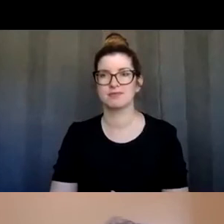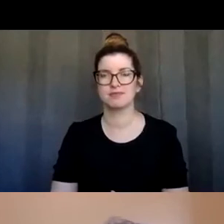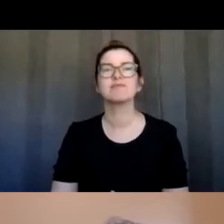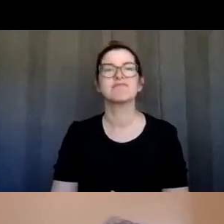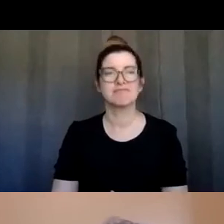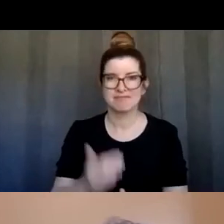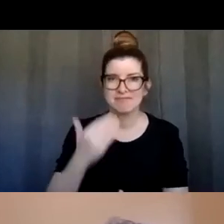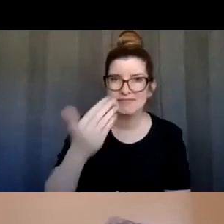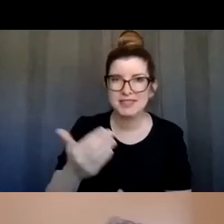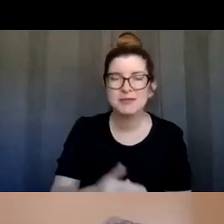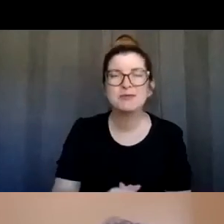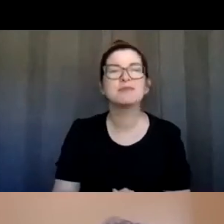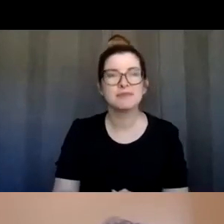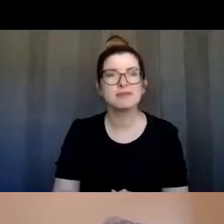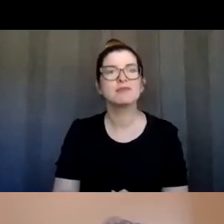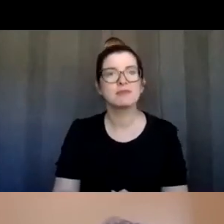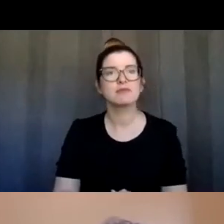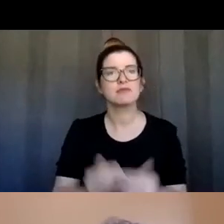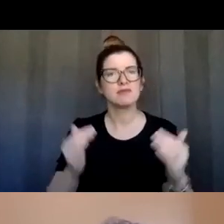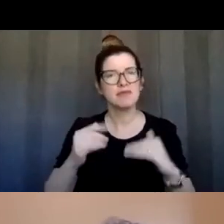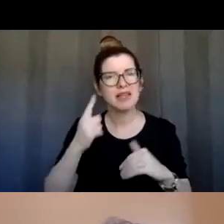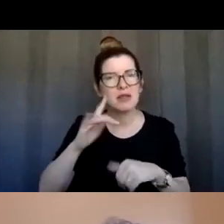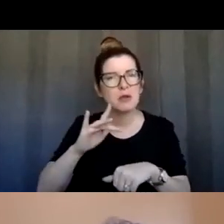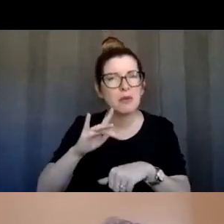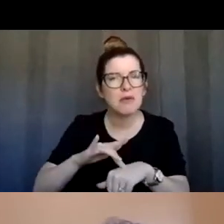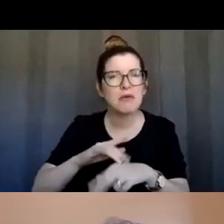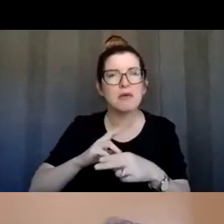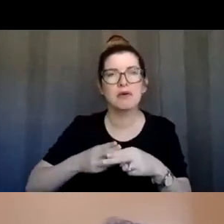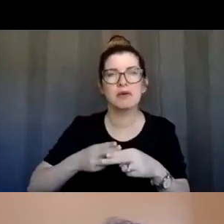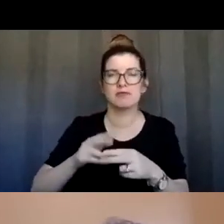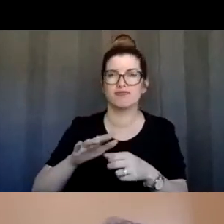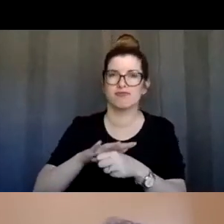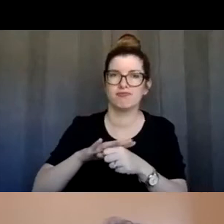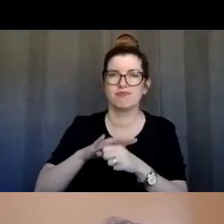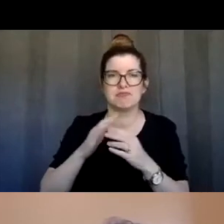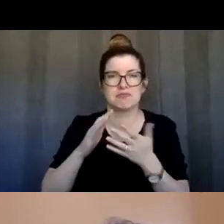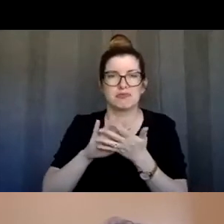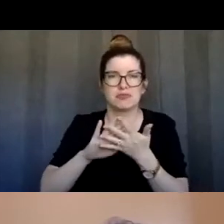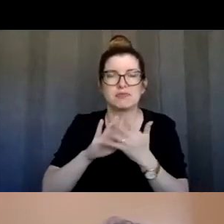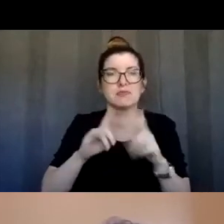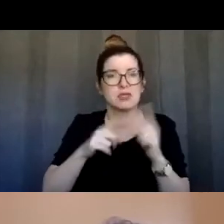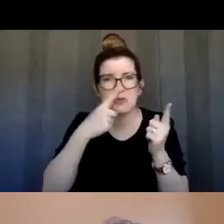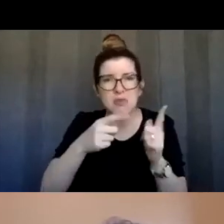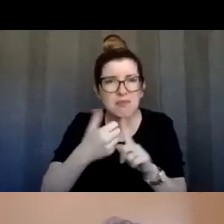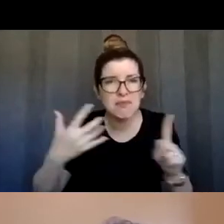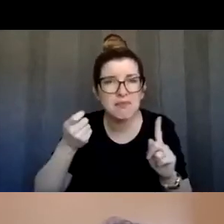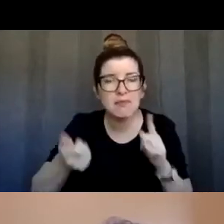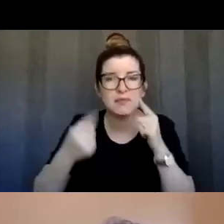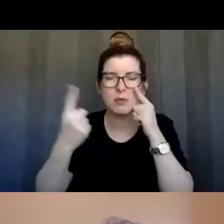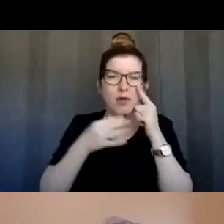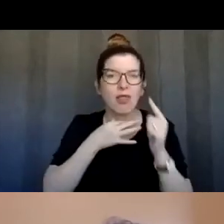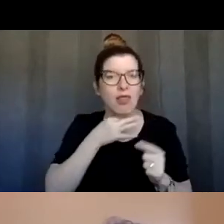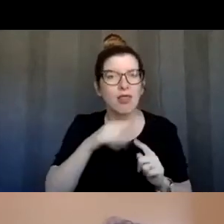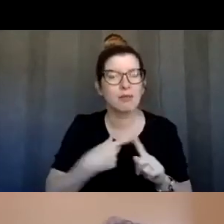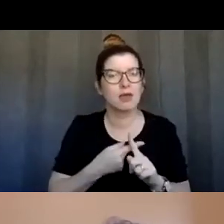Thank you. Mm-hmm. And I think you touched on this briefly, but I would love to hear more about it if you have more to share. Somebody would like to know,